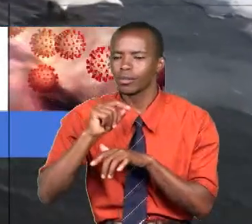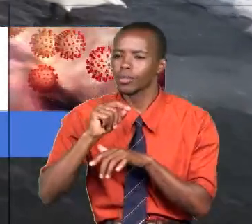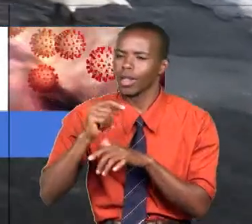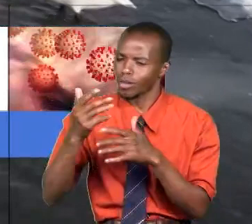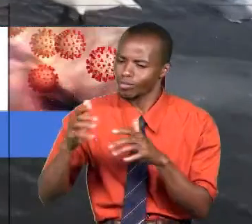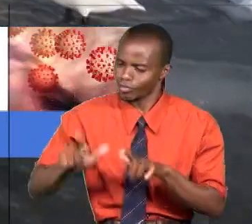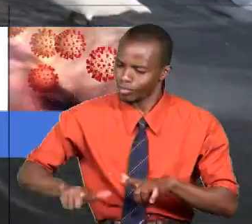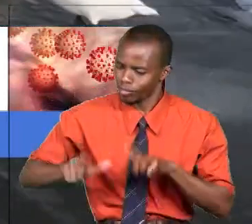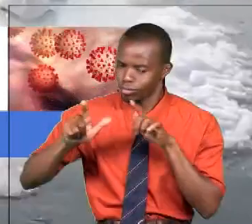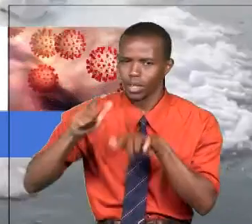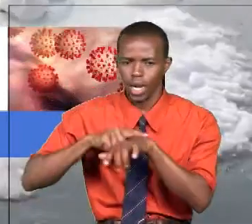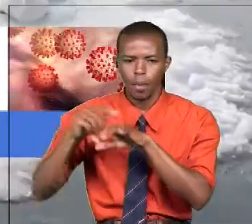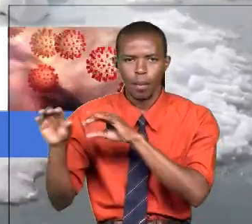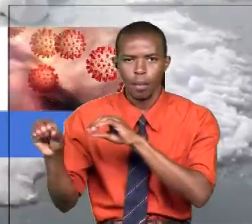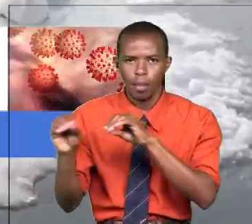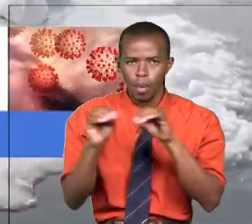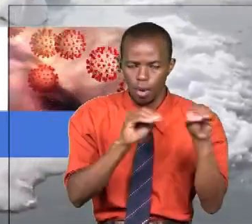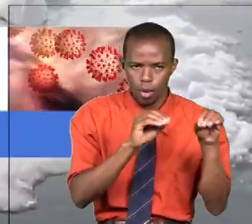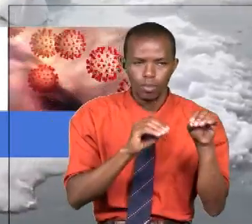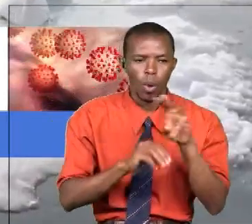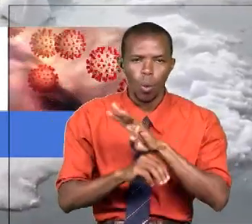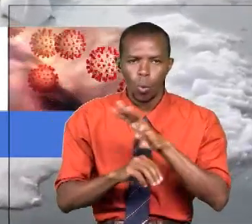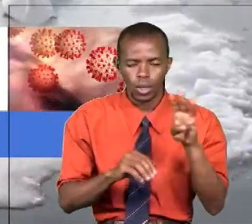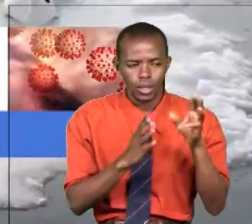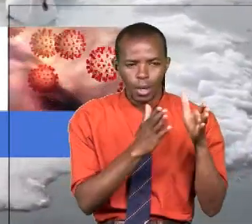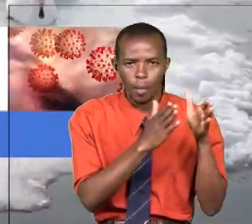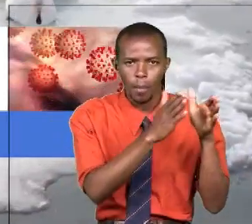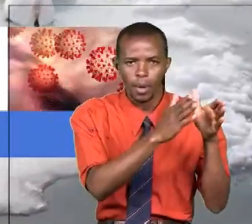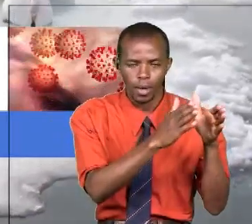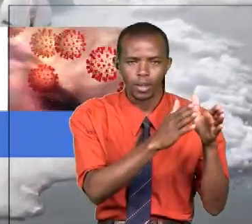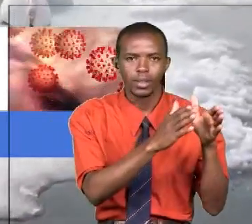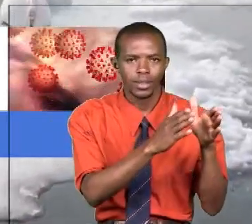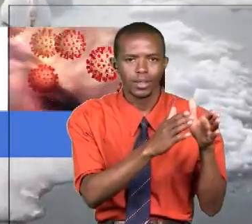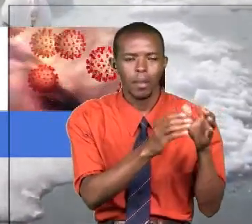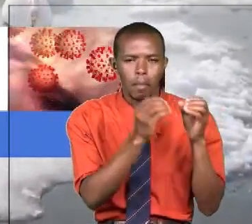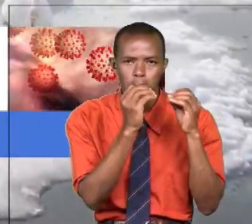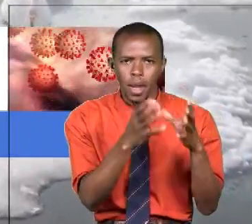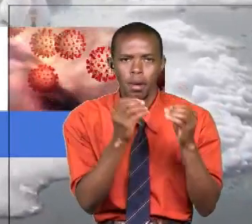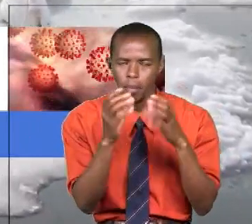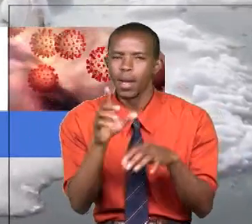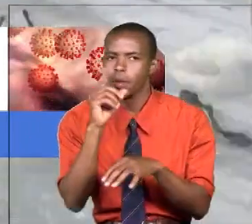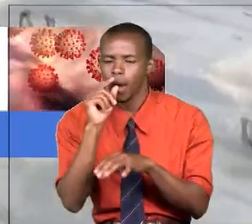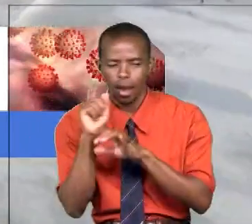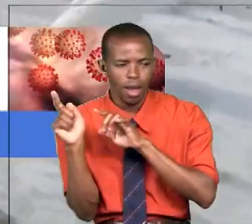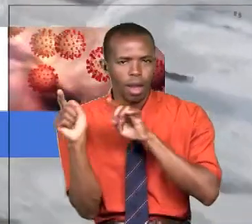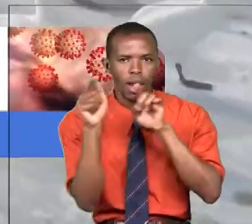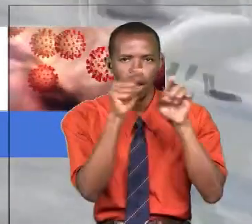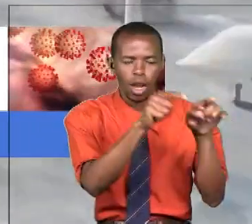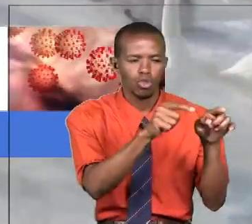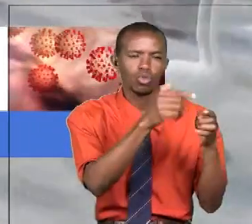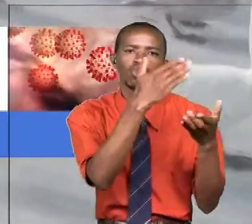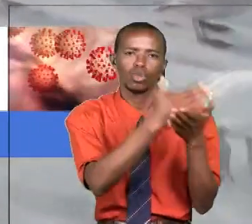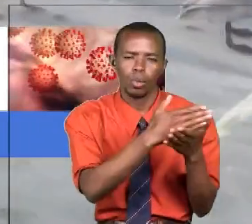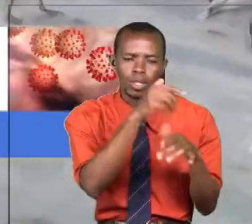annual migration, the Manas National Wetland Park in Manas County serves as a fueling station for these birds to have a stopover